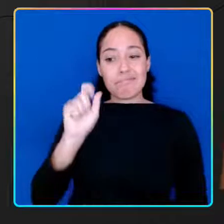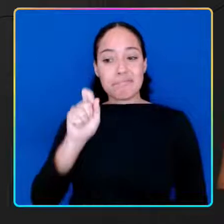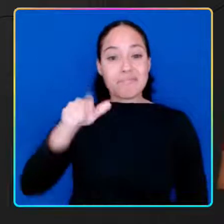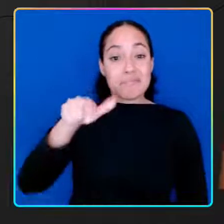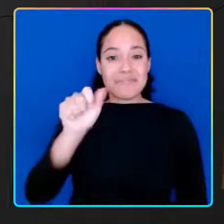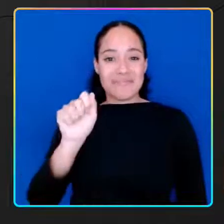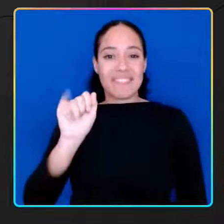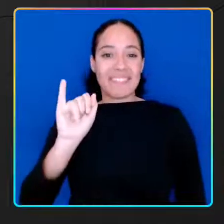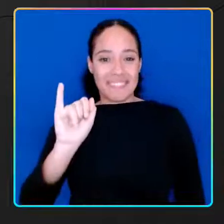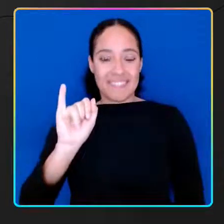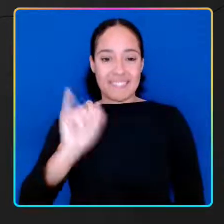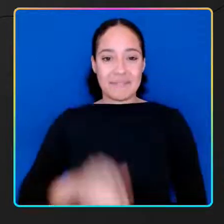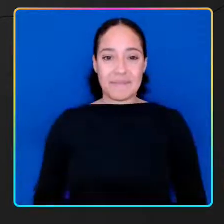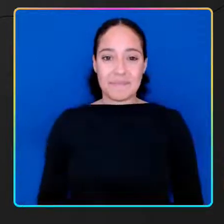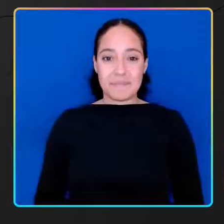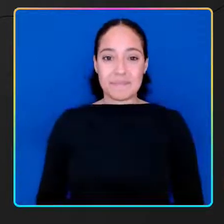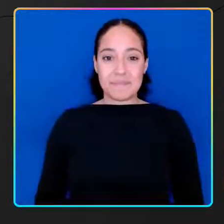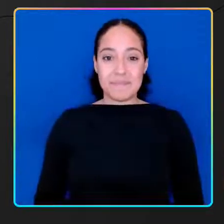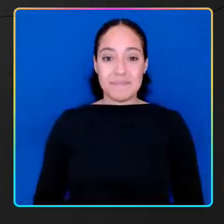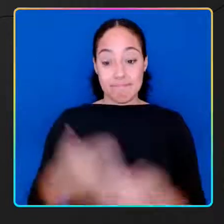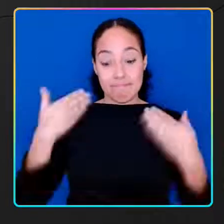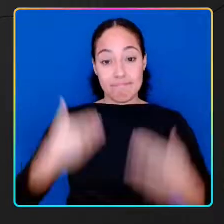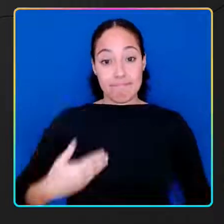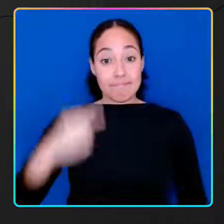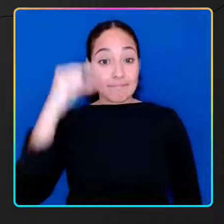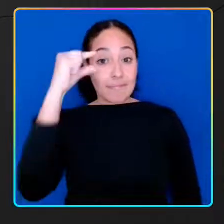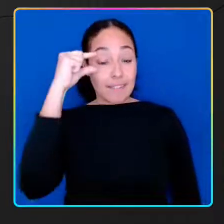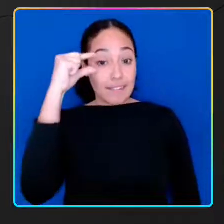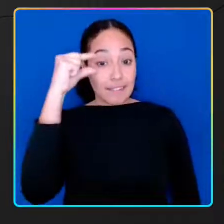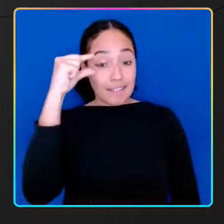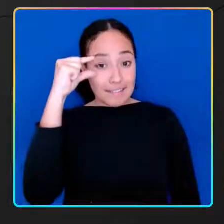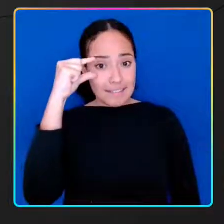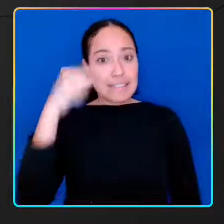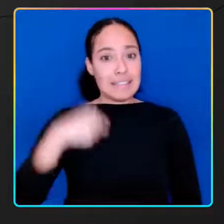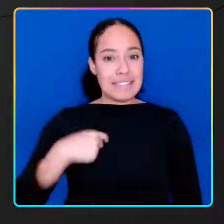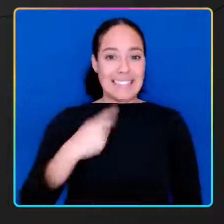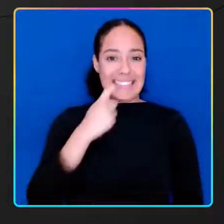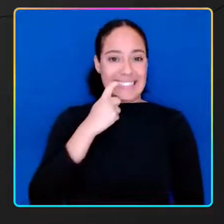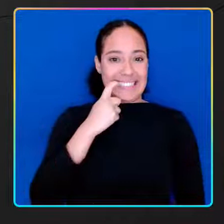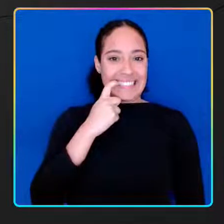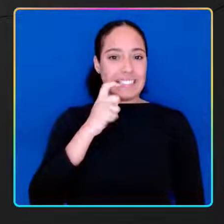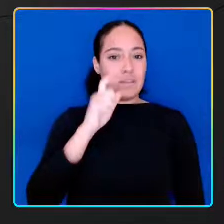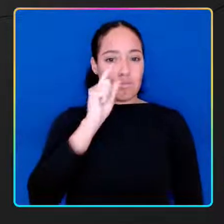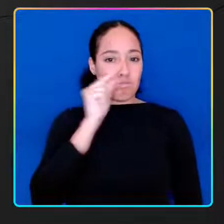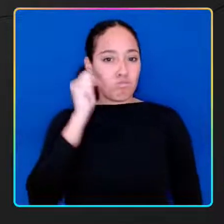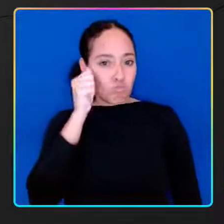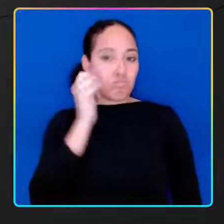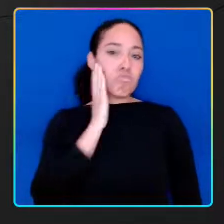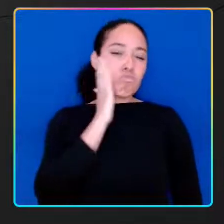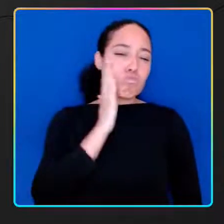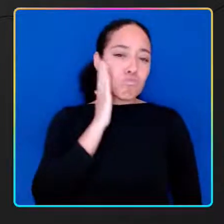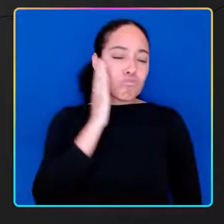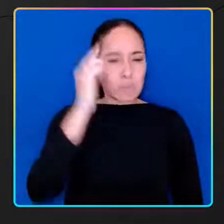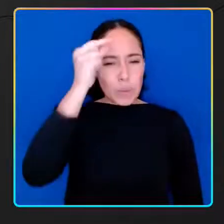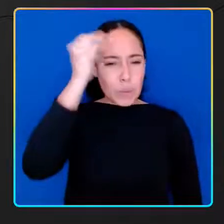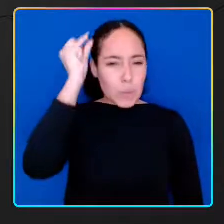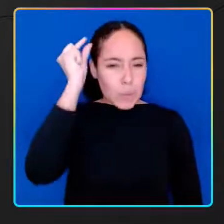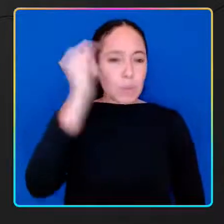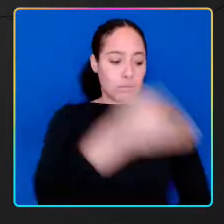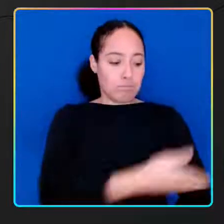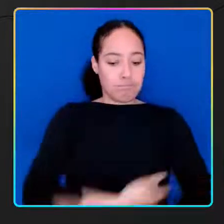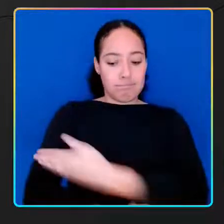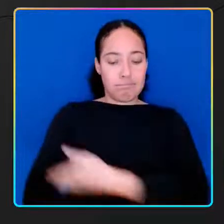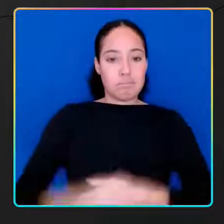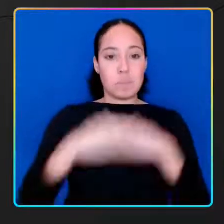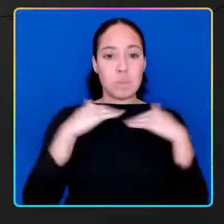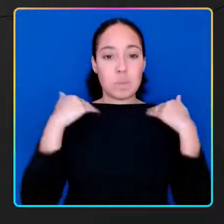AI. And my name is Henk I'm a white male with brown hair wearing glasses, and today I'm wearing a red shirt with the words "Hey friends" on